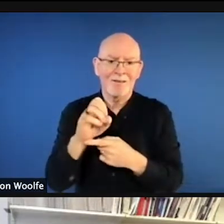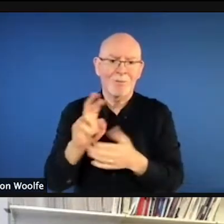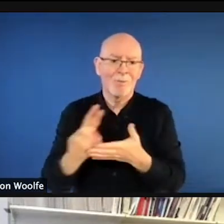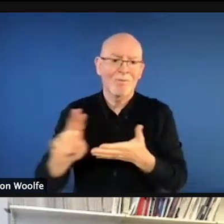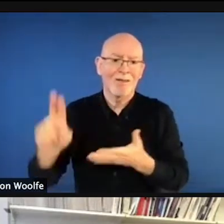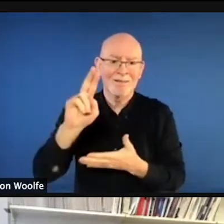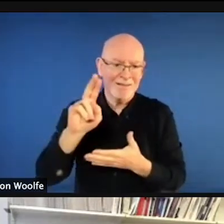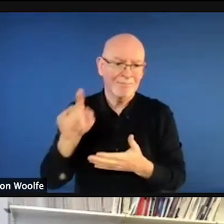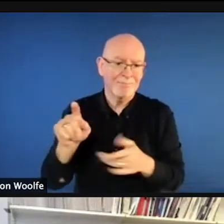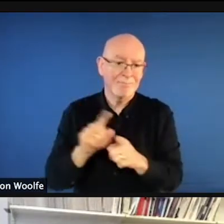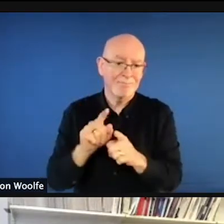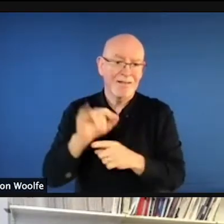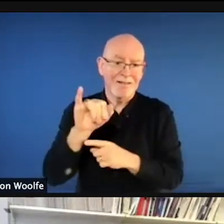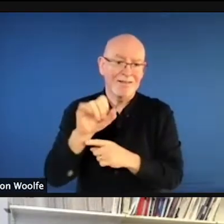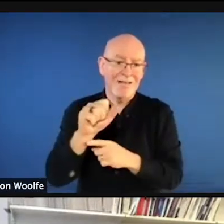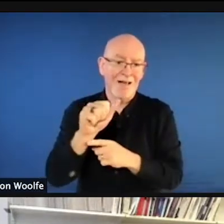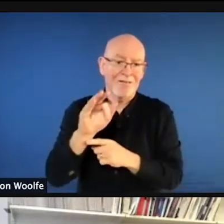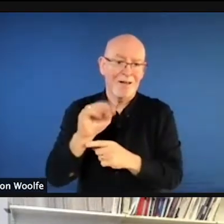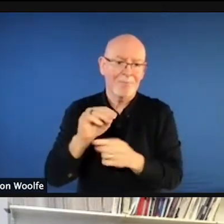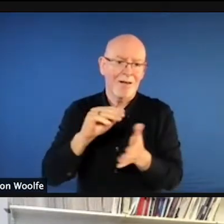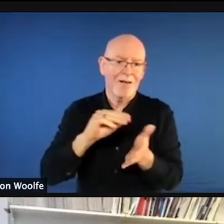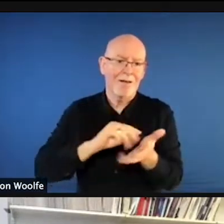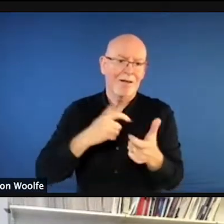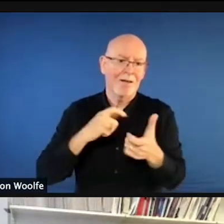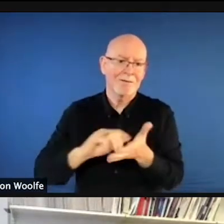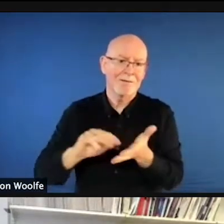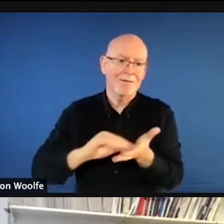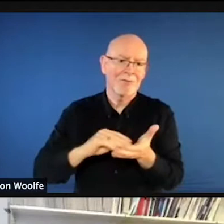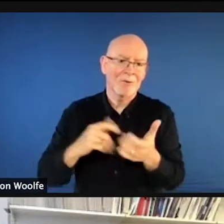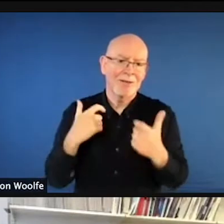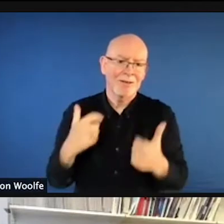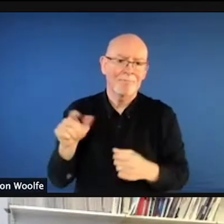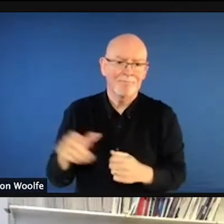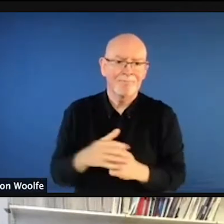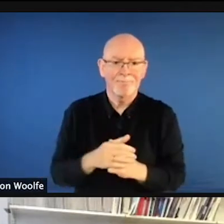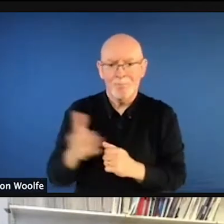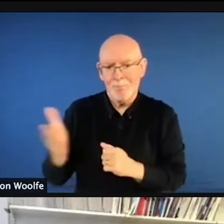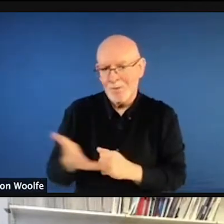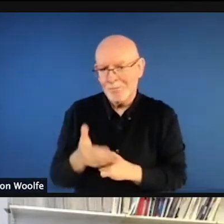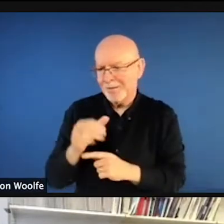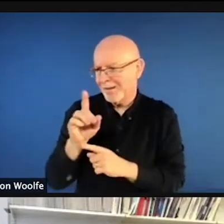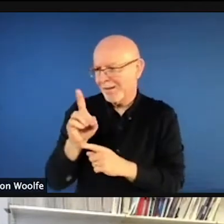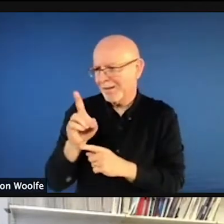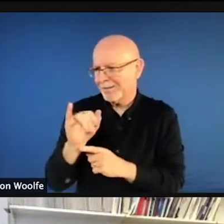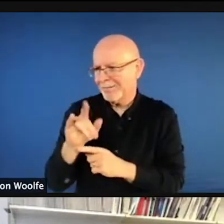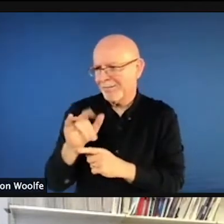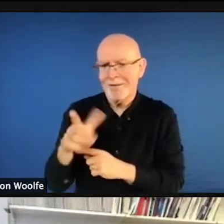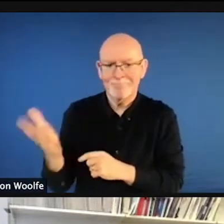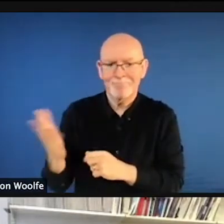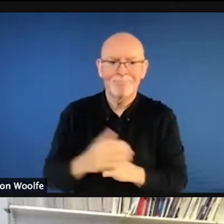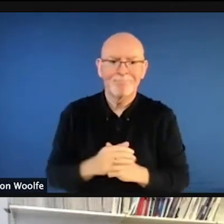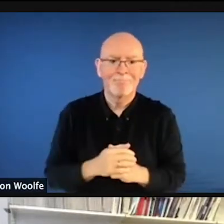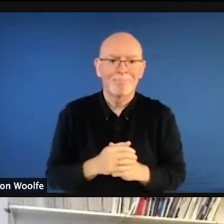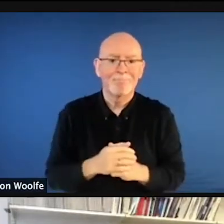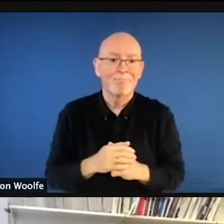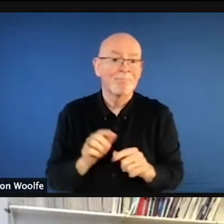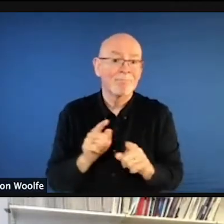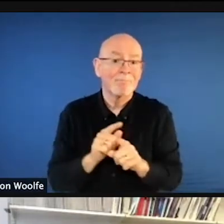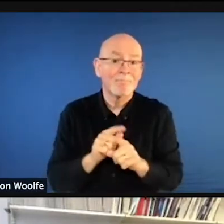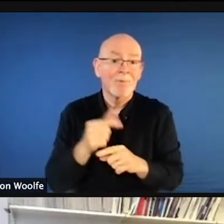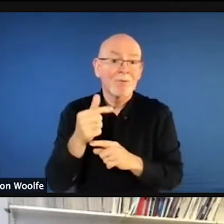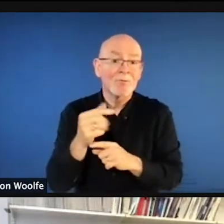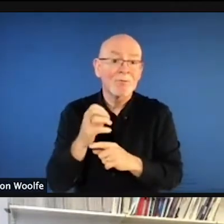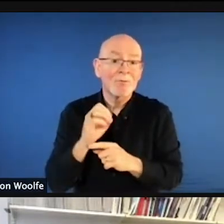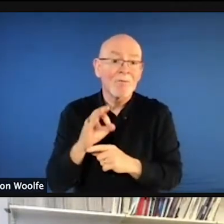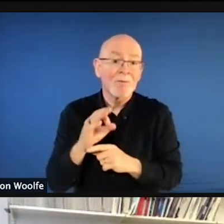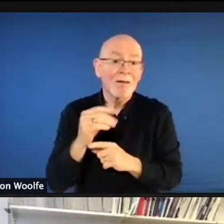the University of Essex, and Chair of the Global Academic Interdisciplinary Network of the Global Compact on Refugees. Great to have you with